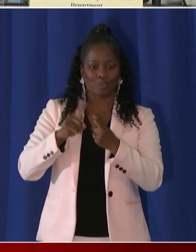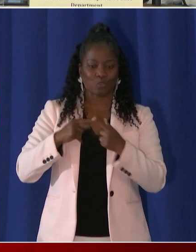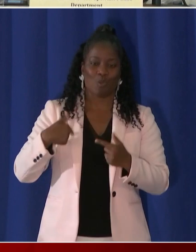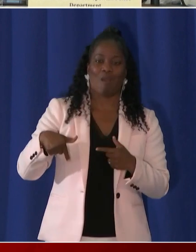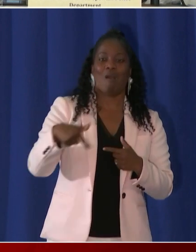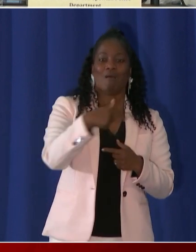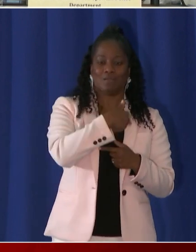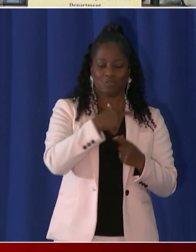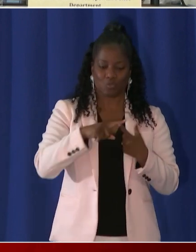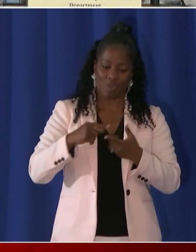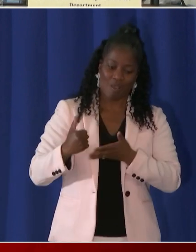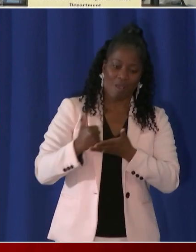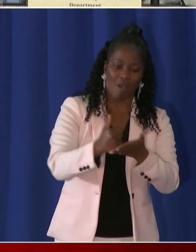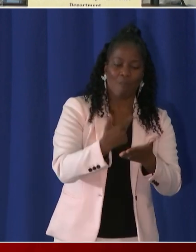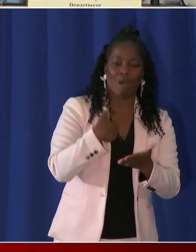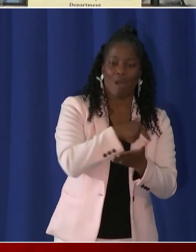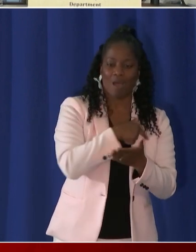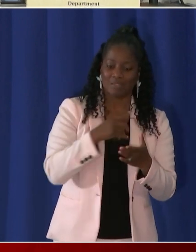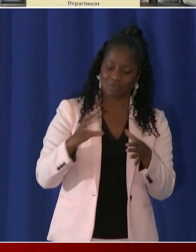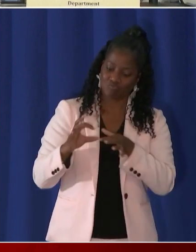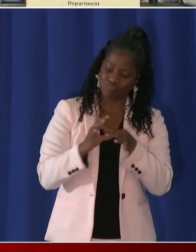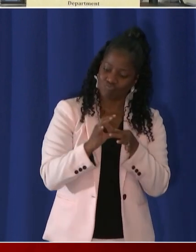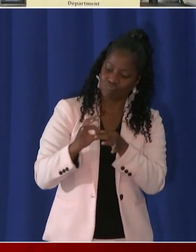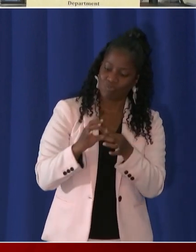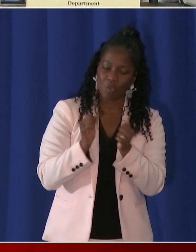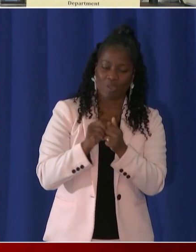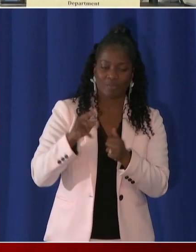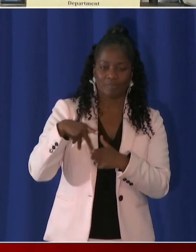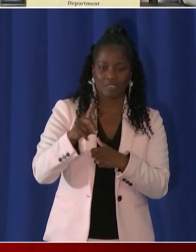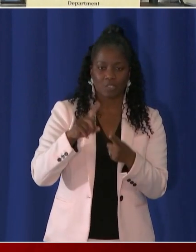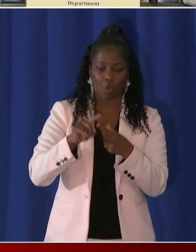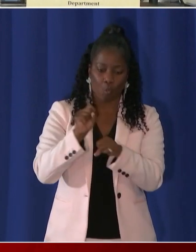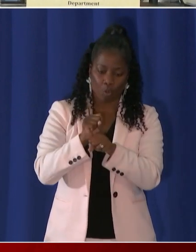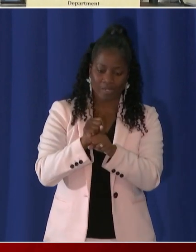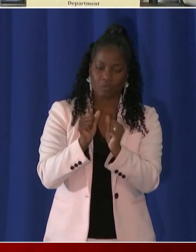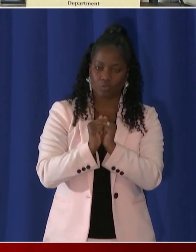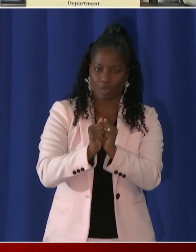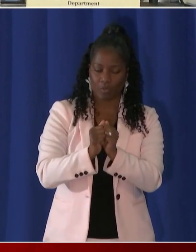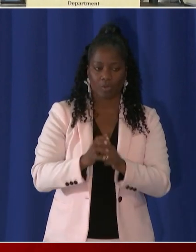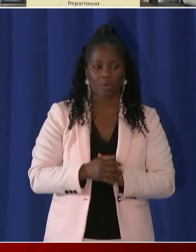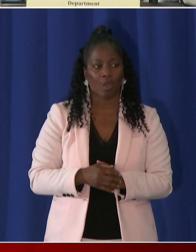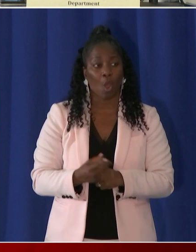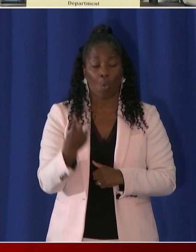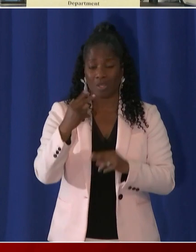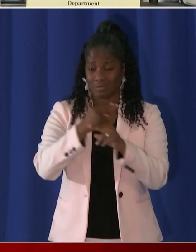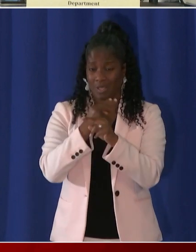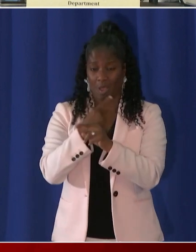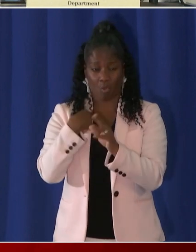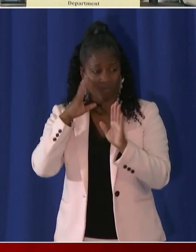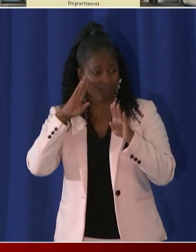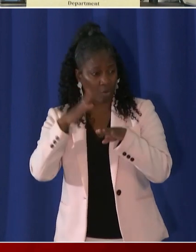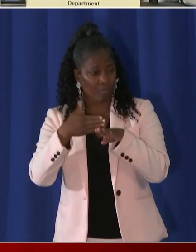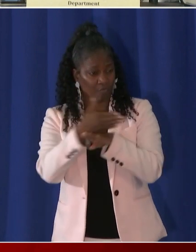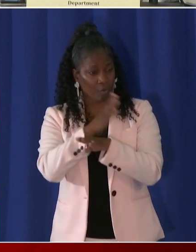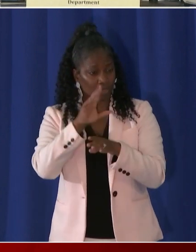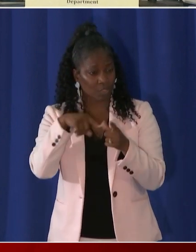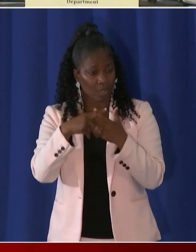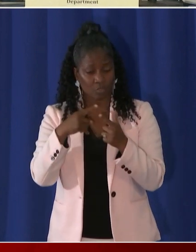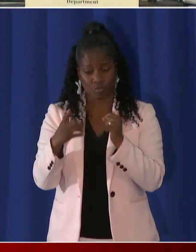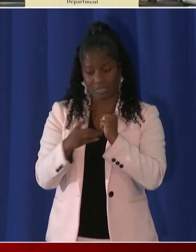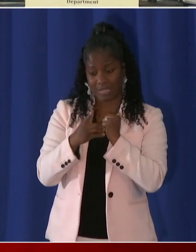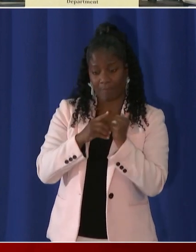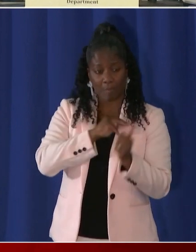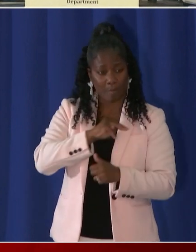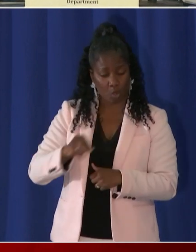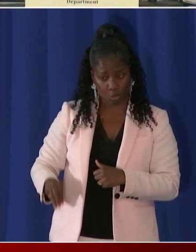be, again, co-located with MPD, working in that space. One slide that I want to just focus on before we get to the deputy mayor